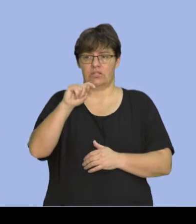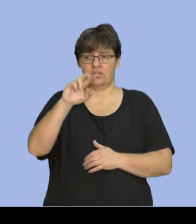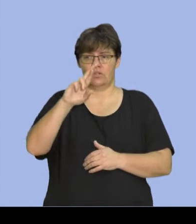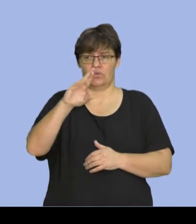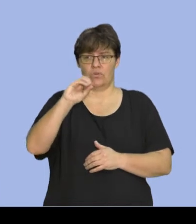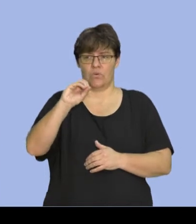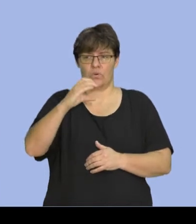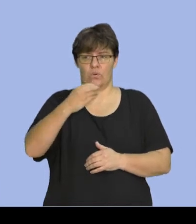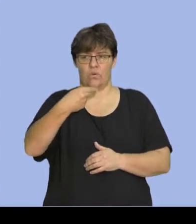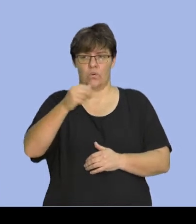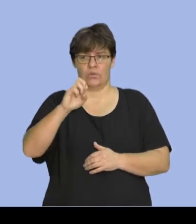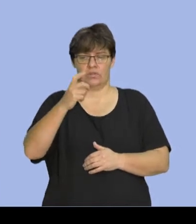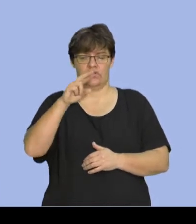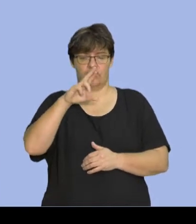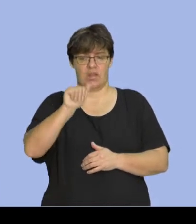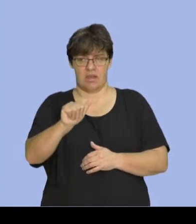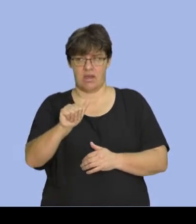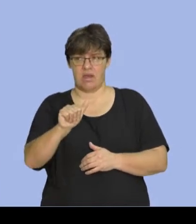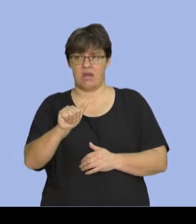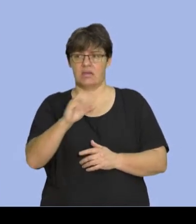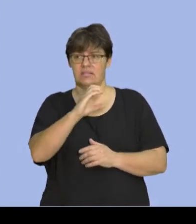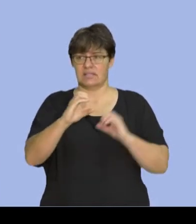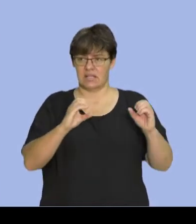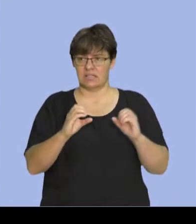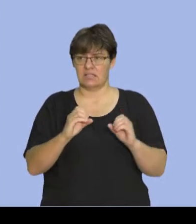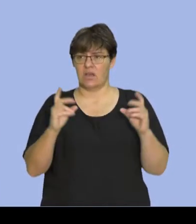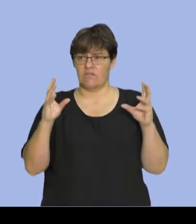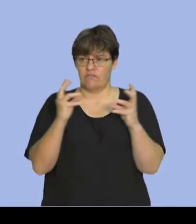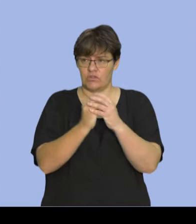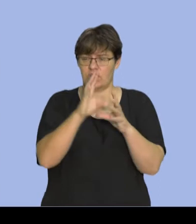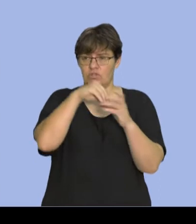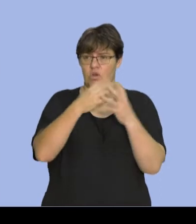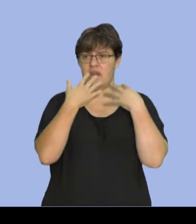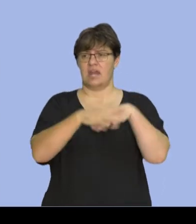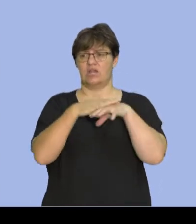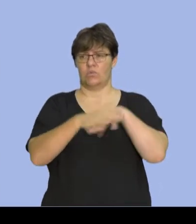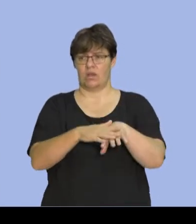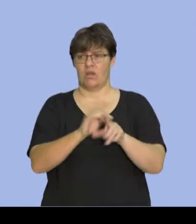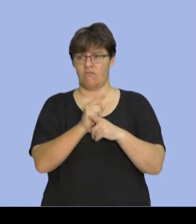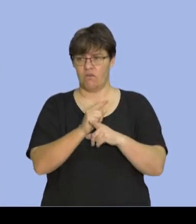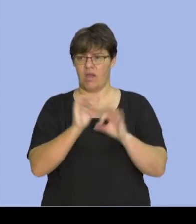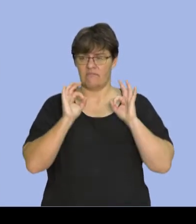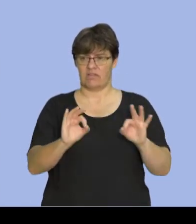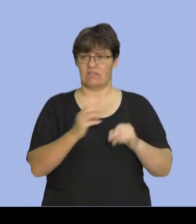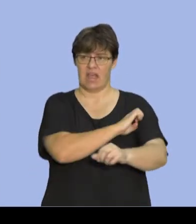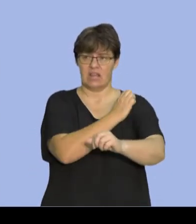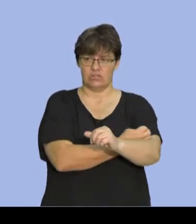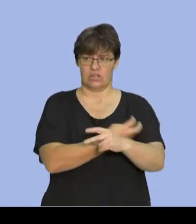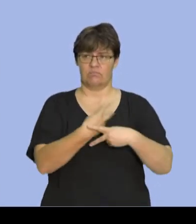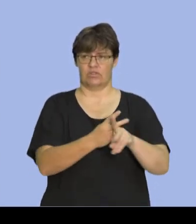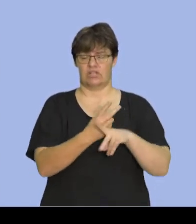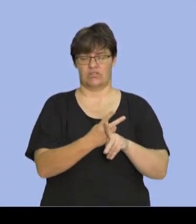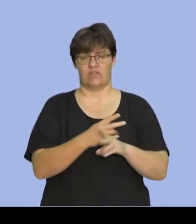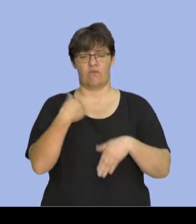network of mitochondria for effective energy production for cell processes. If the cell